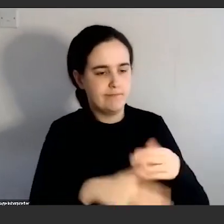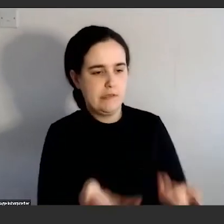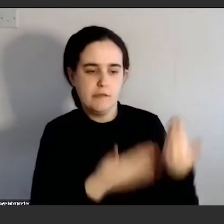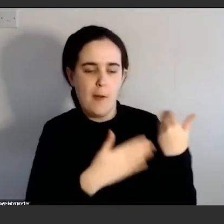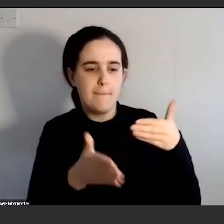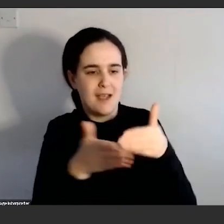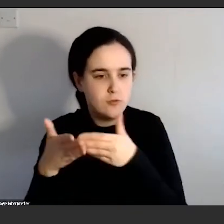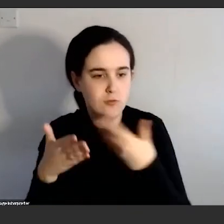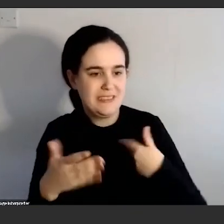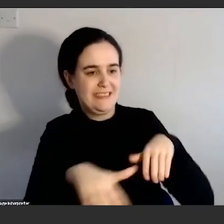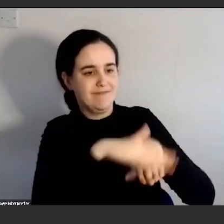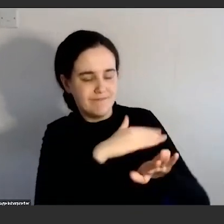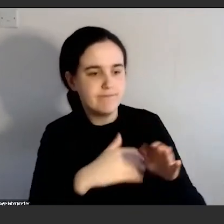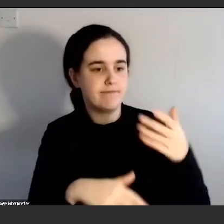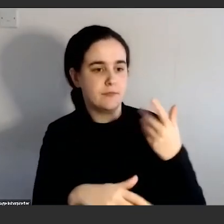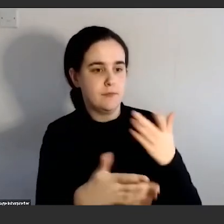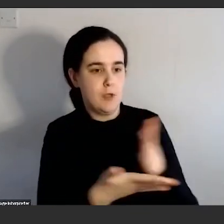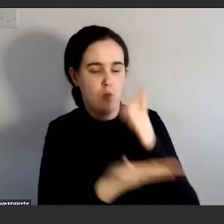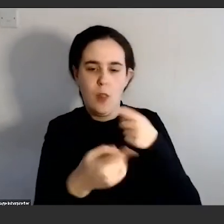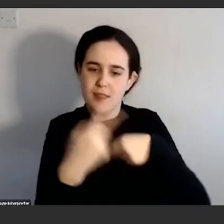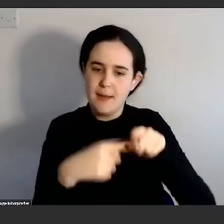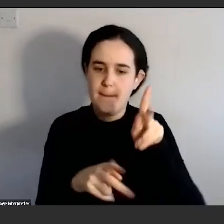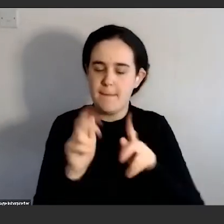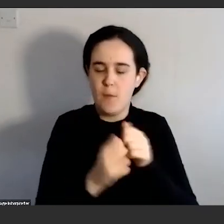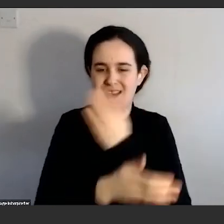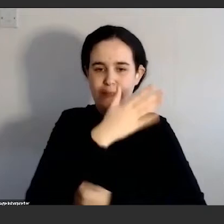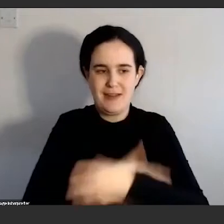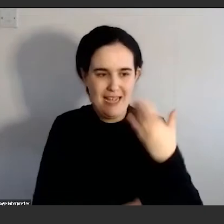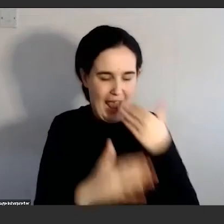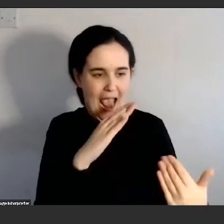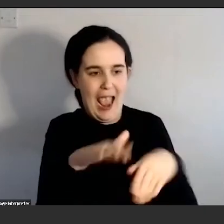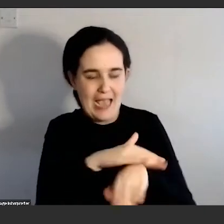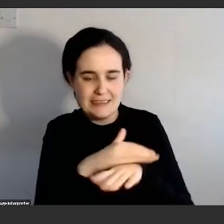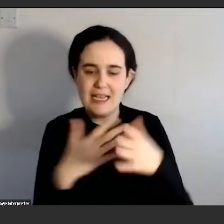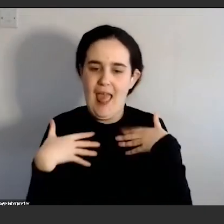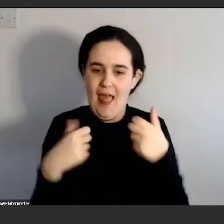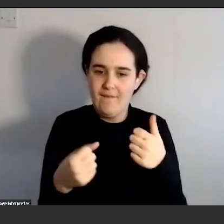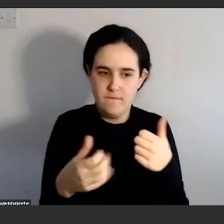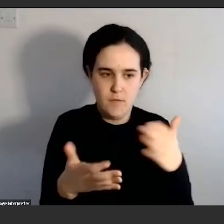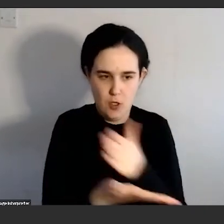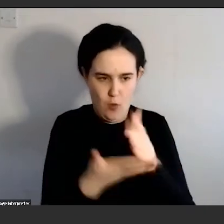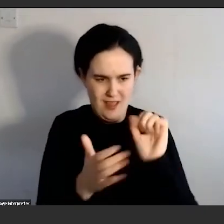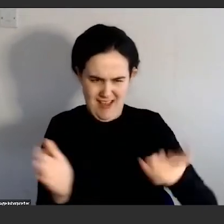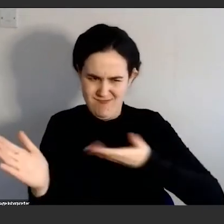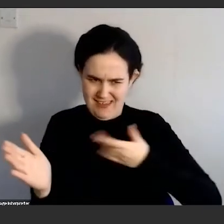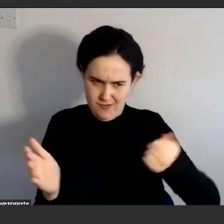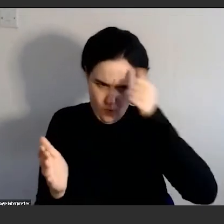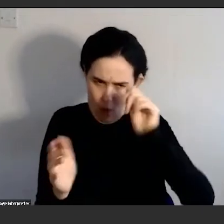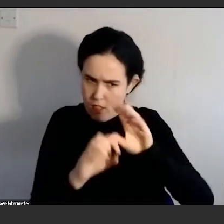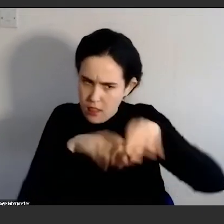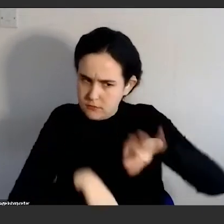meet the needs of persons with disabilities who are already in a high level of vulnerability and often